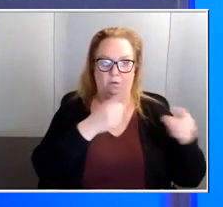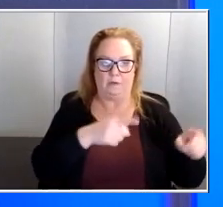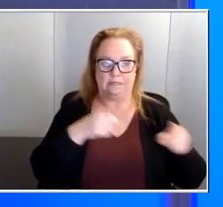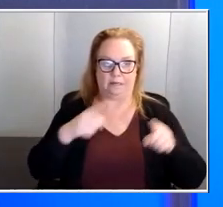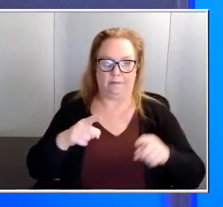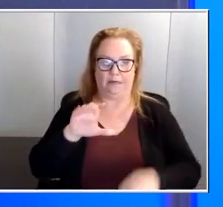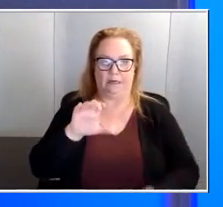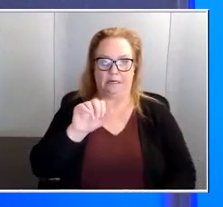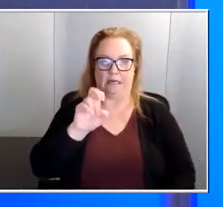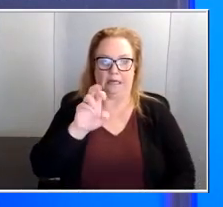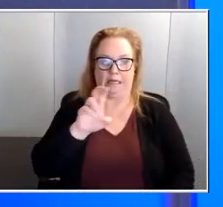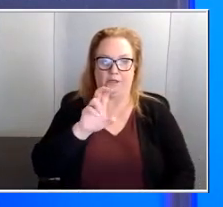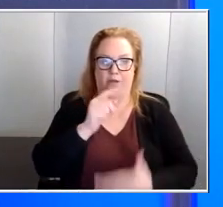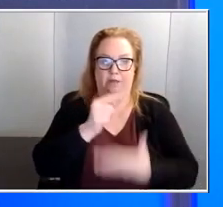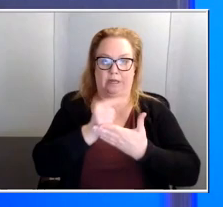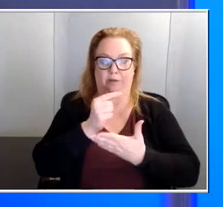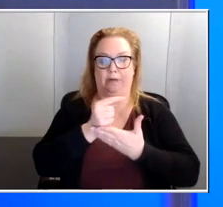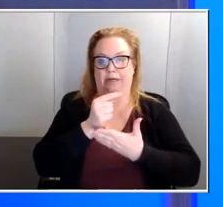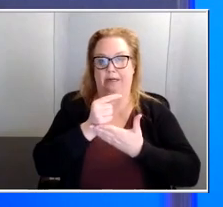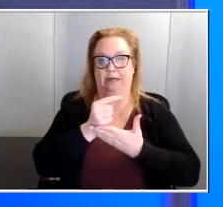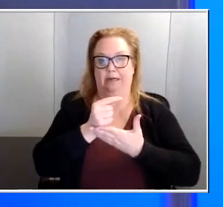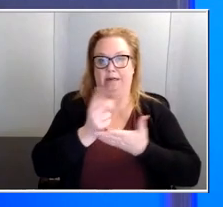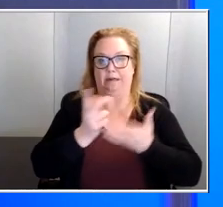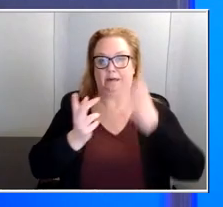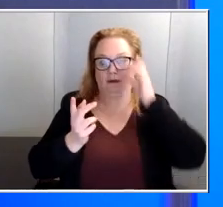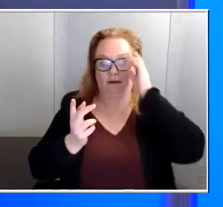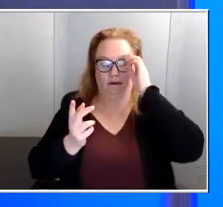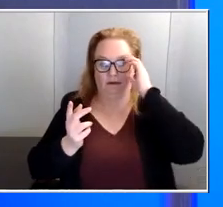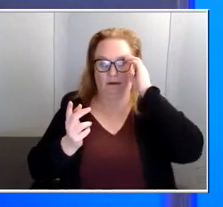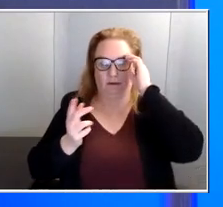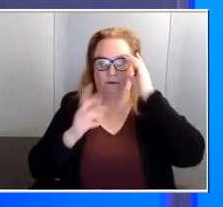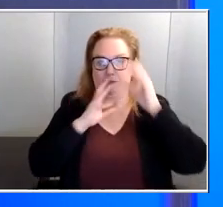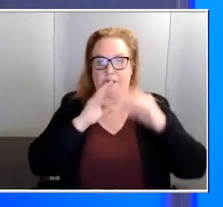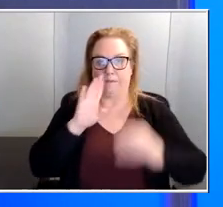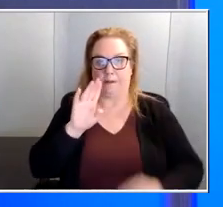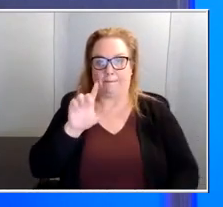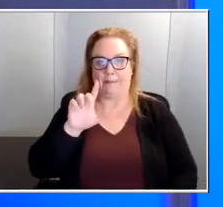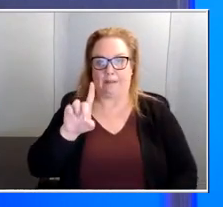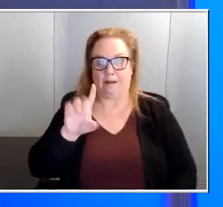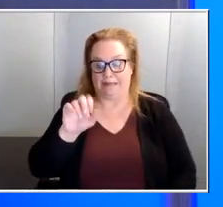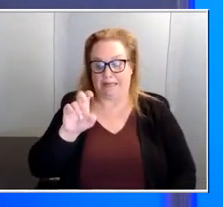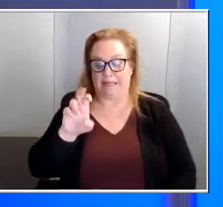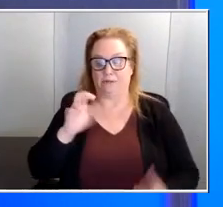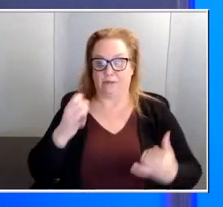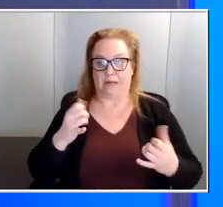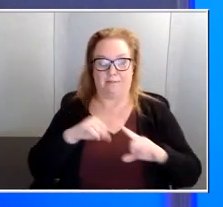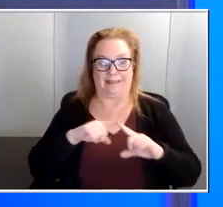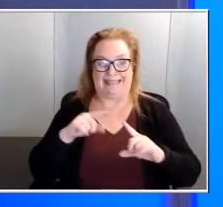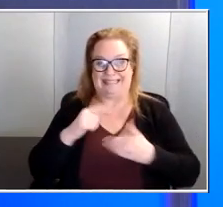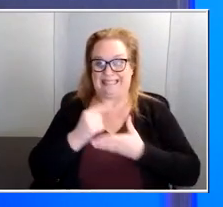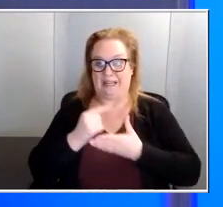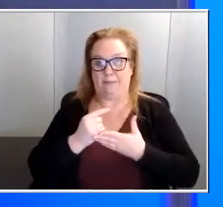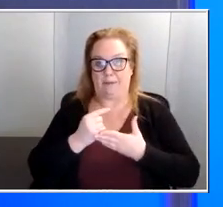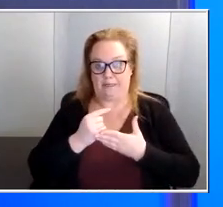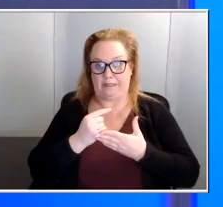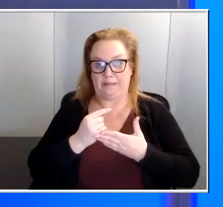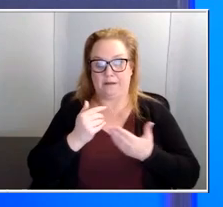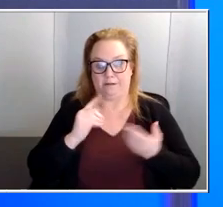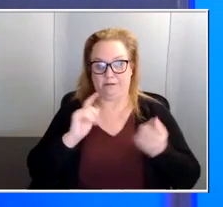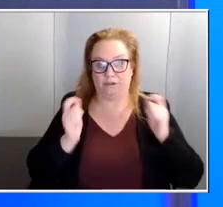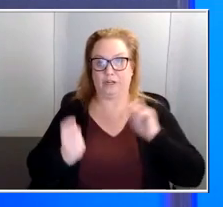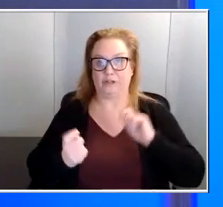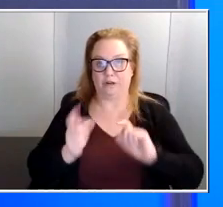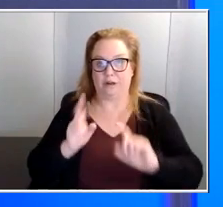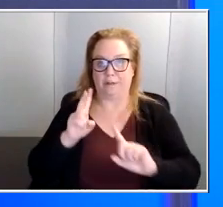cancer therapeutics very broadly. As I mentioned, we've talked about blood cancers today, but these therapies are moving into solid tumors as well in